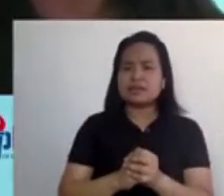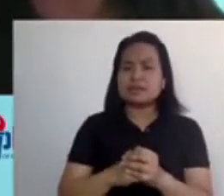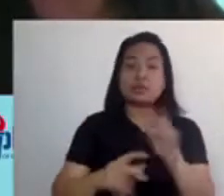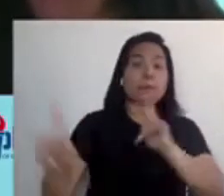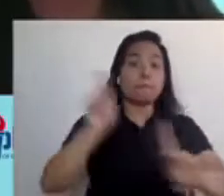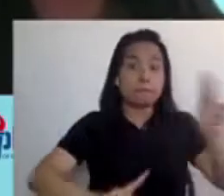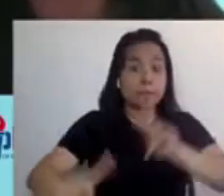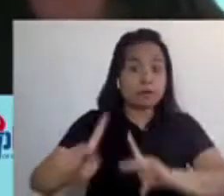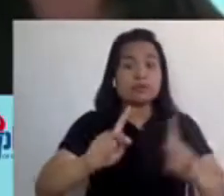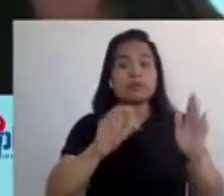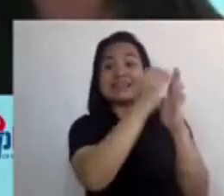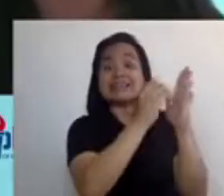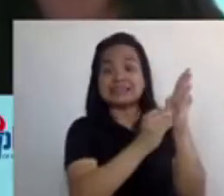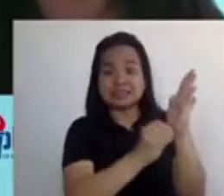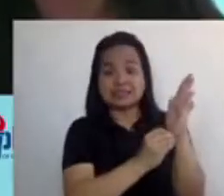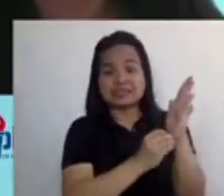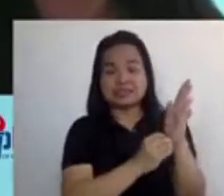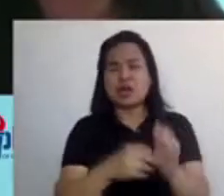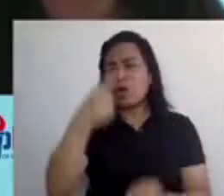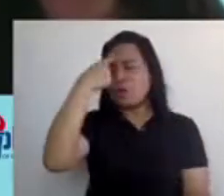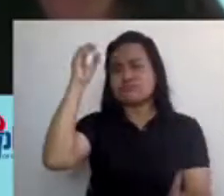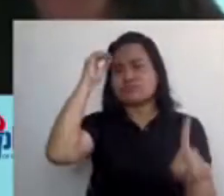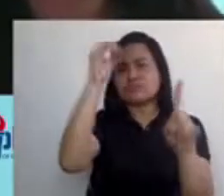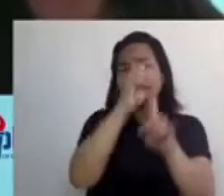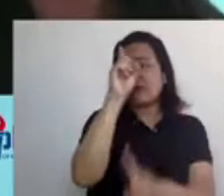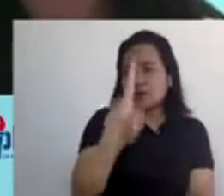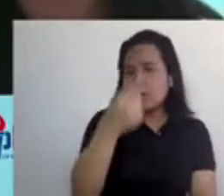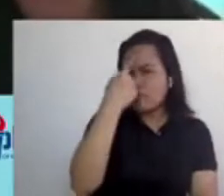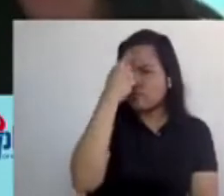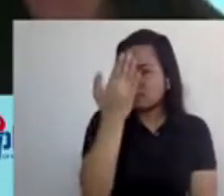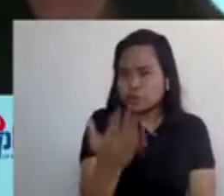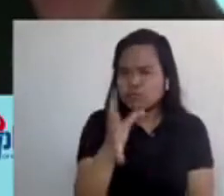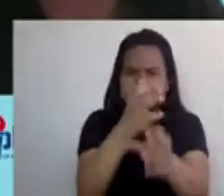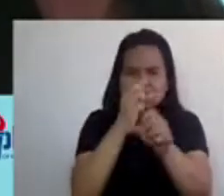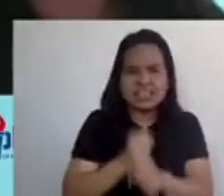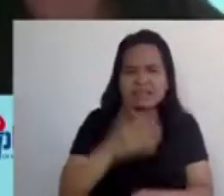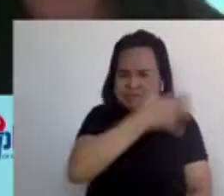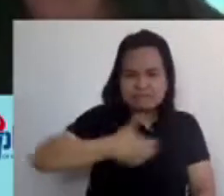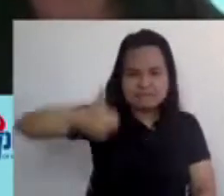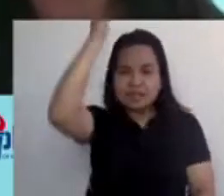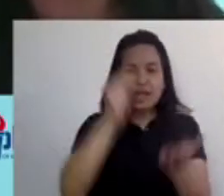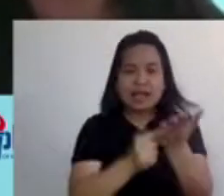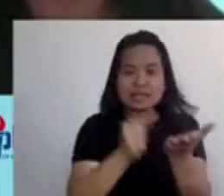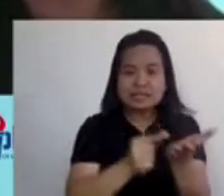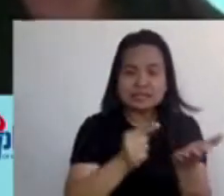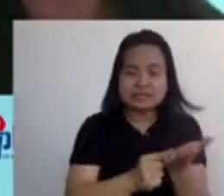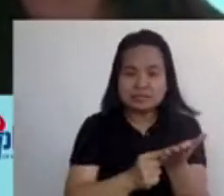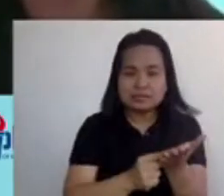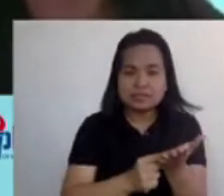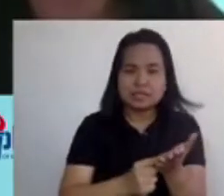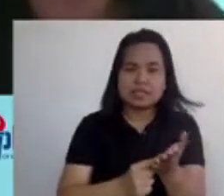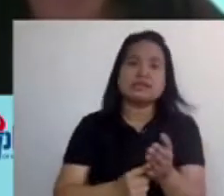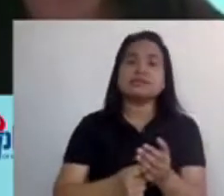for objective 1, in order for you to get an outstanding or a rating of 5, it says there you should be able